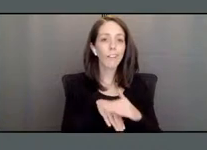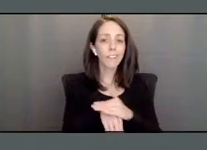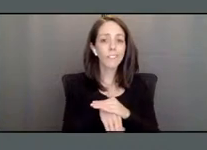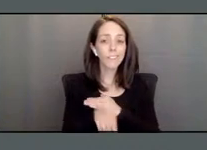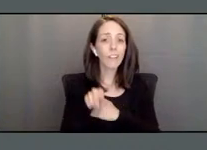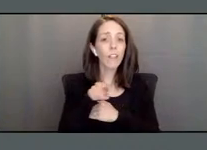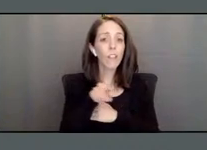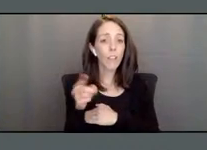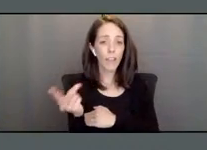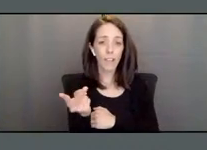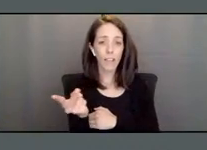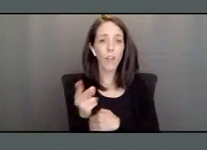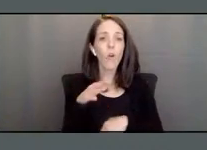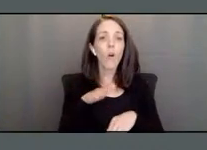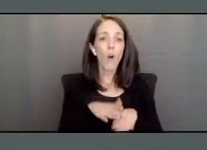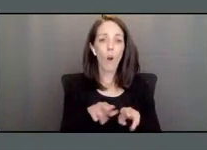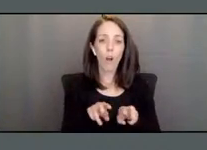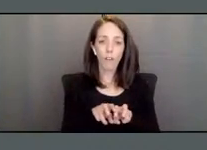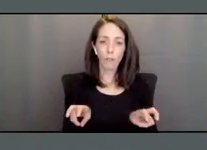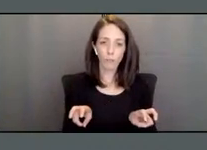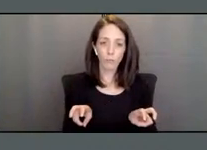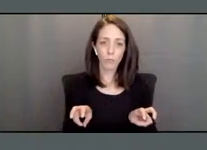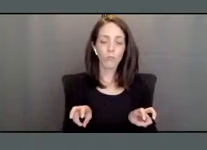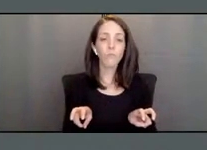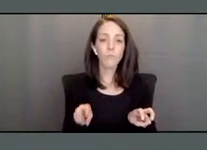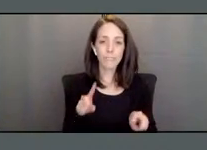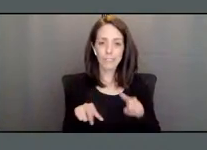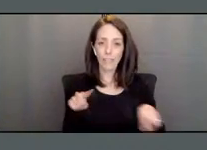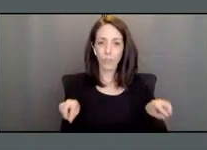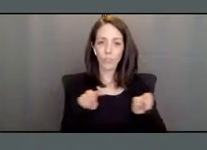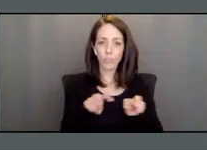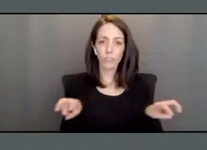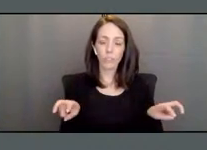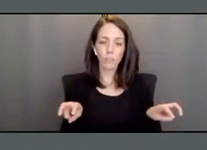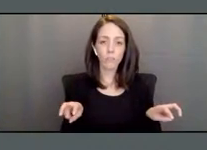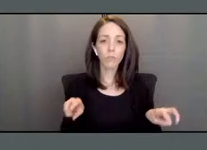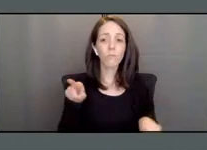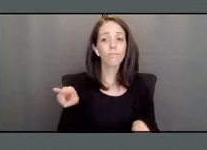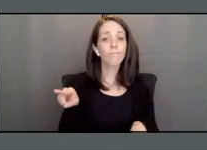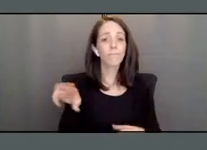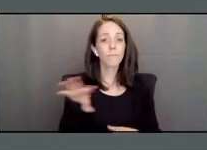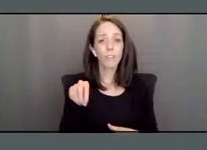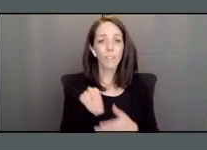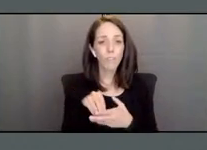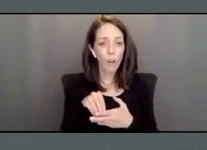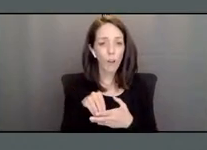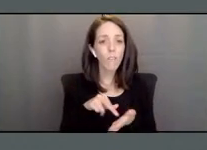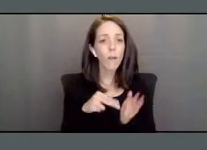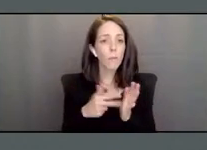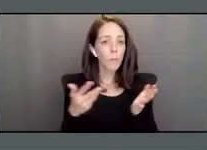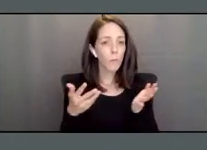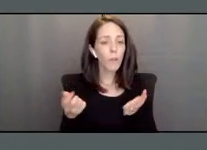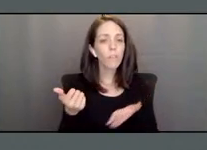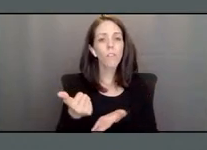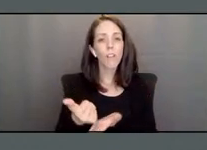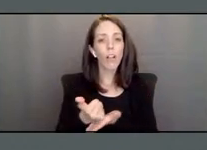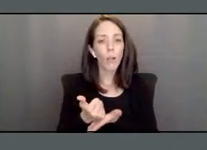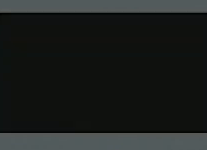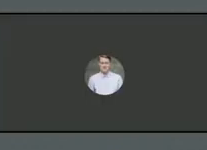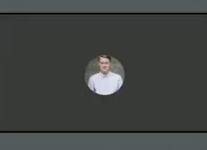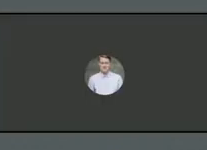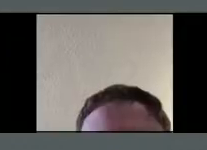Advisory Council. And that is so that our policies and our procedures have